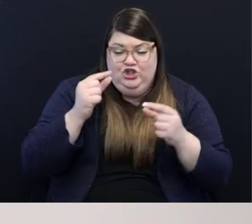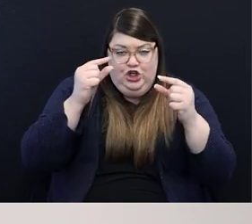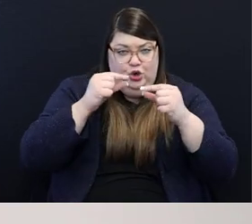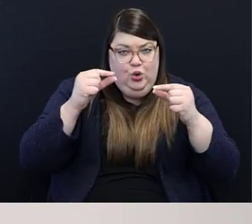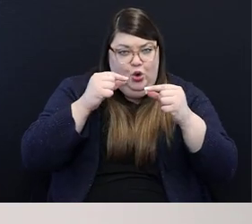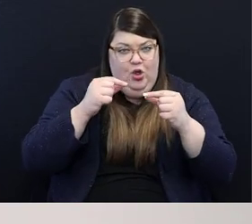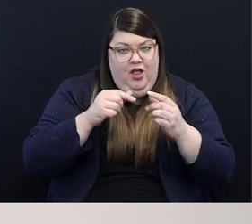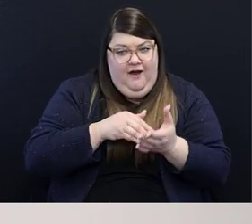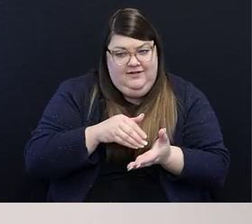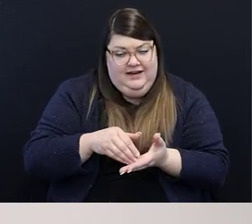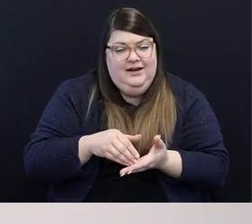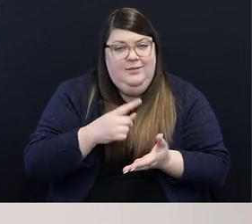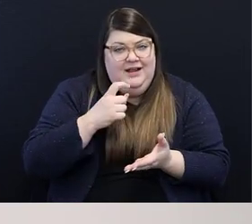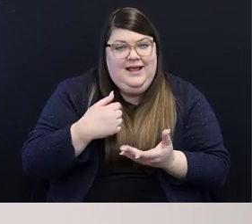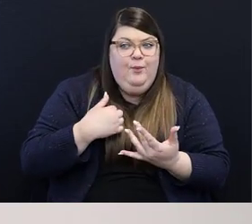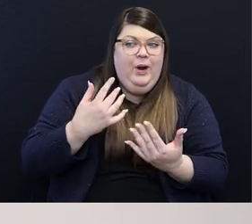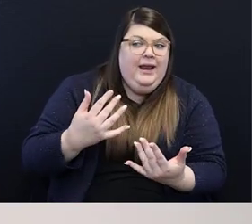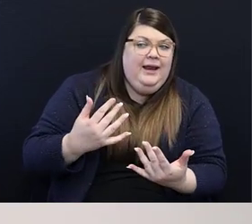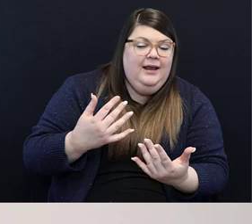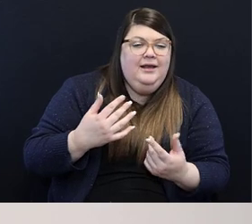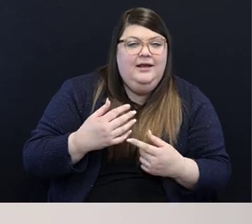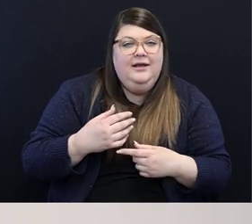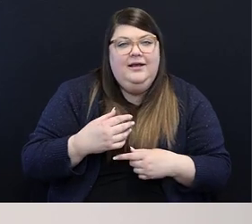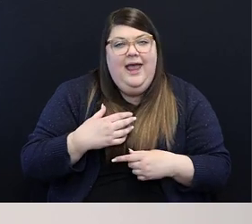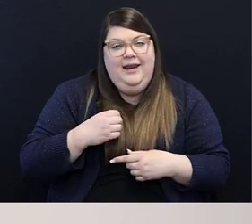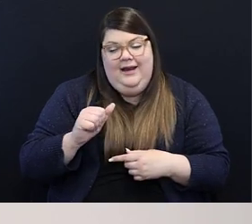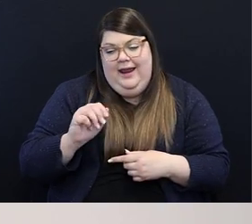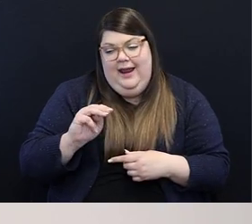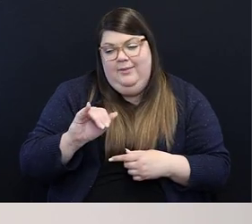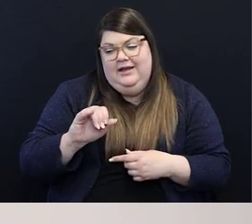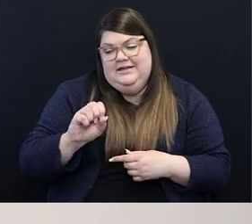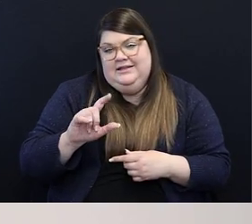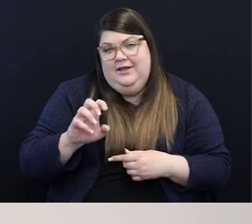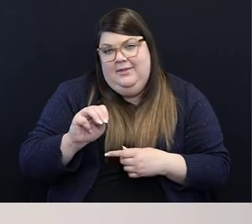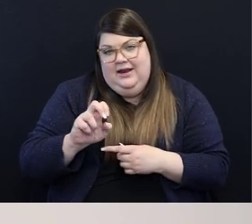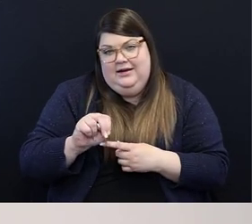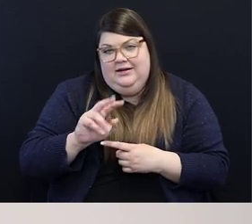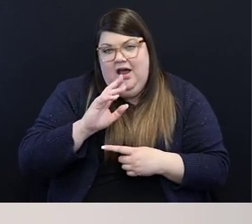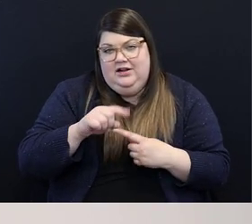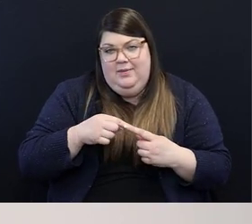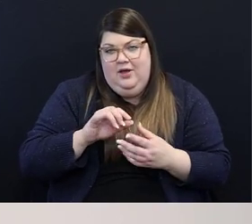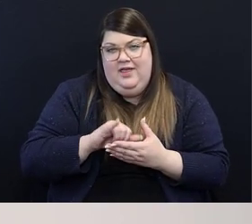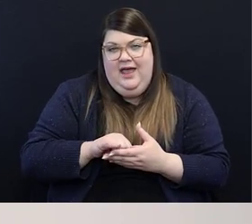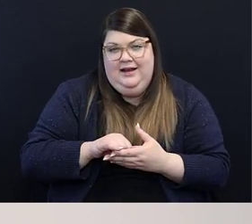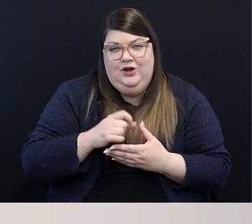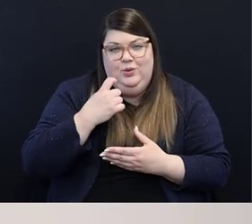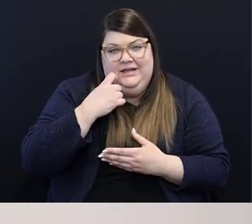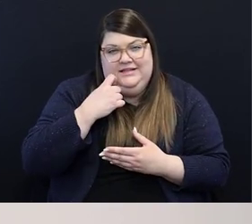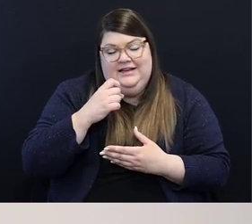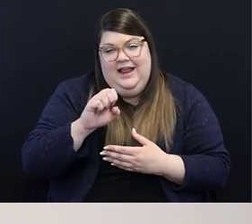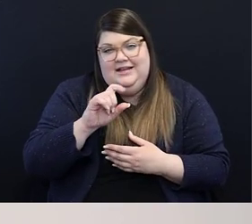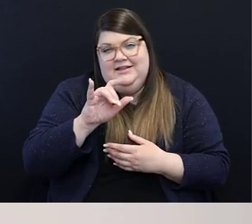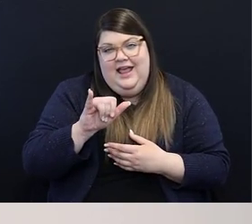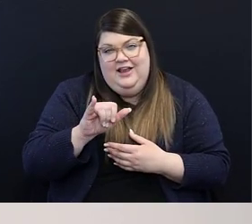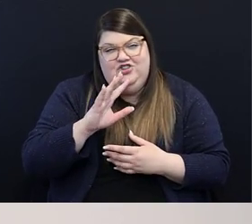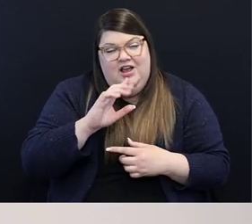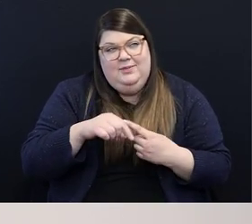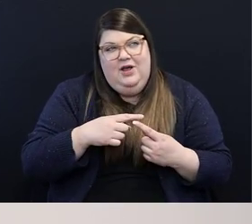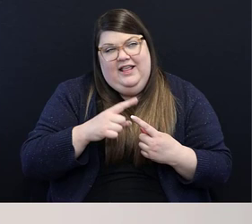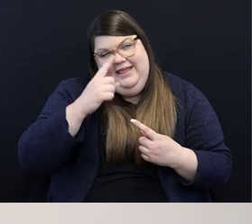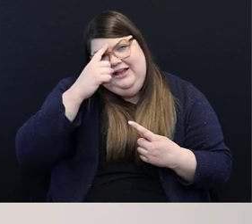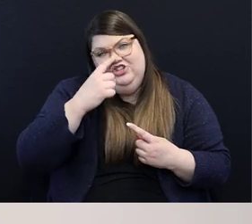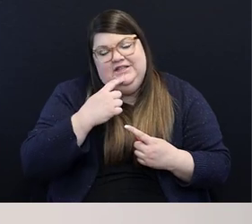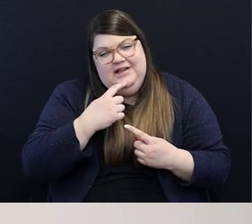fairly frequently because I'm waiting. And Amy Silman talks about it in a recent essay, and she talks about it. I think she says that